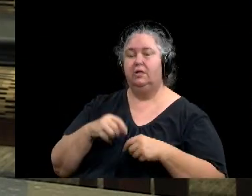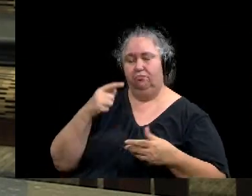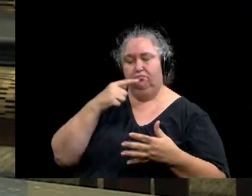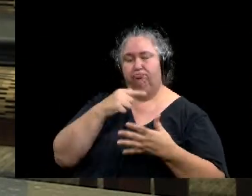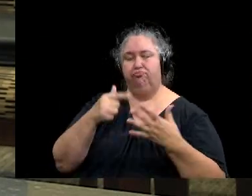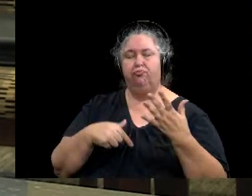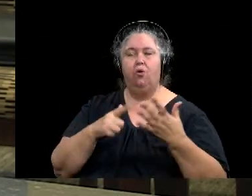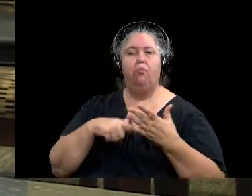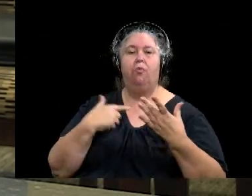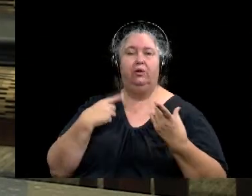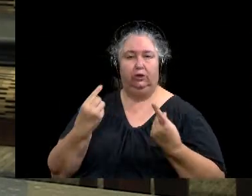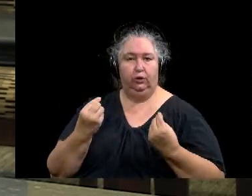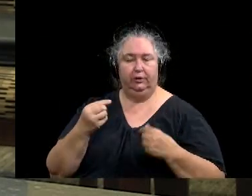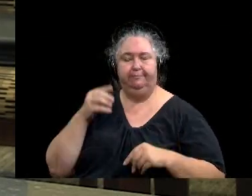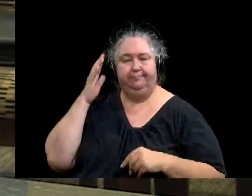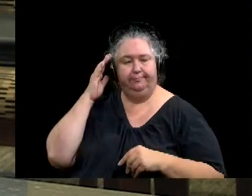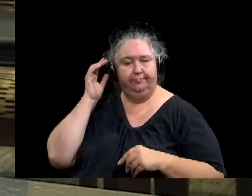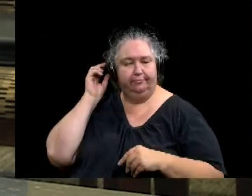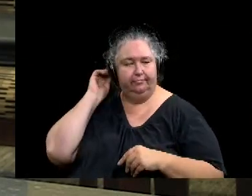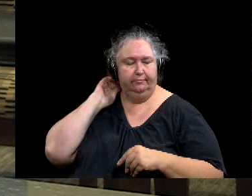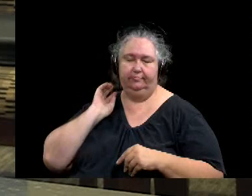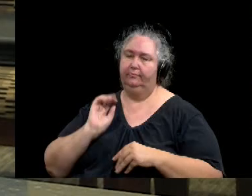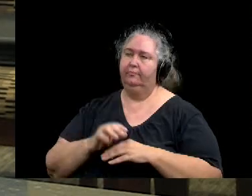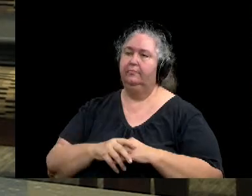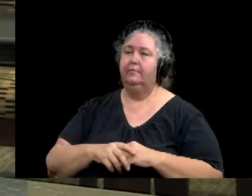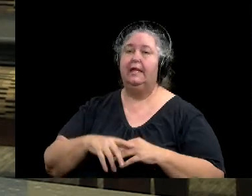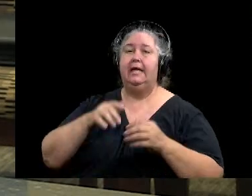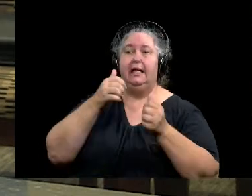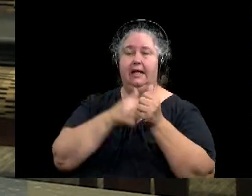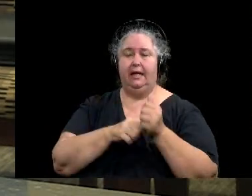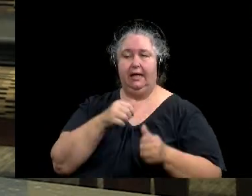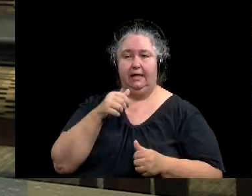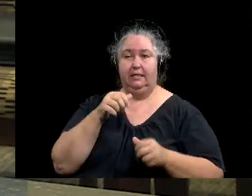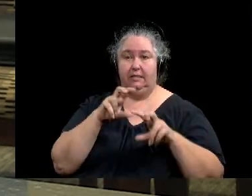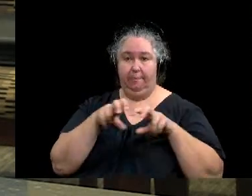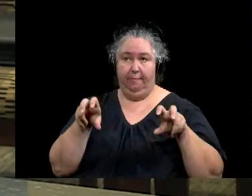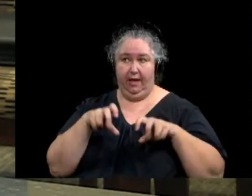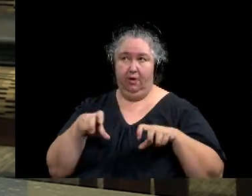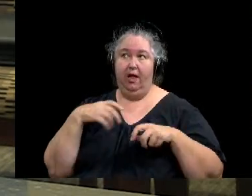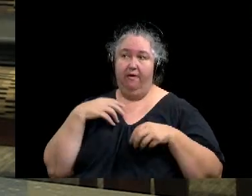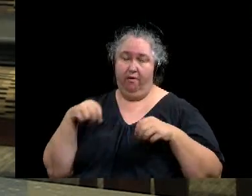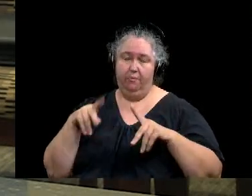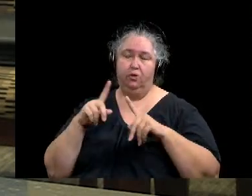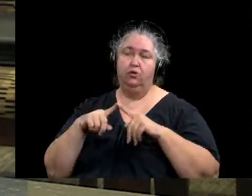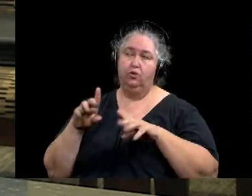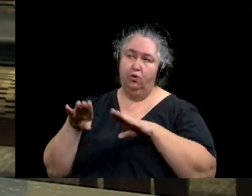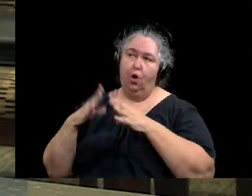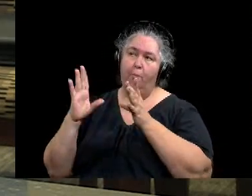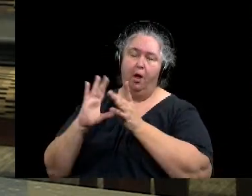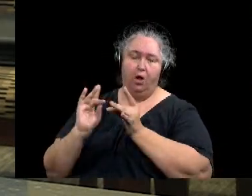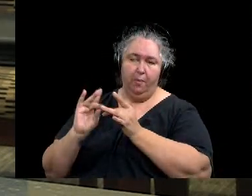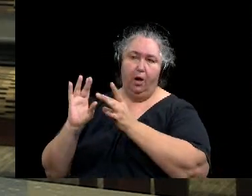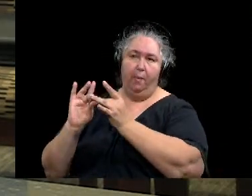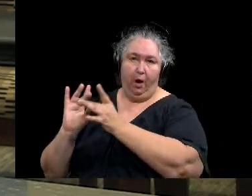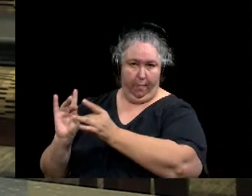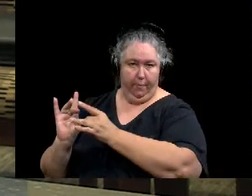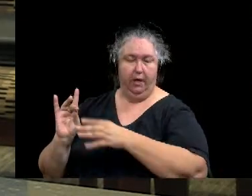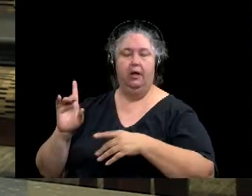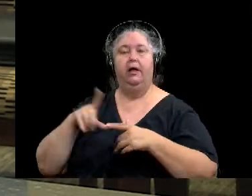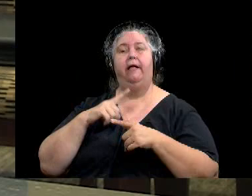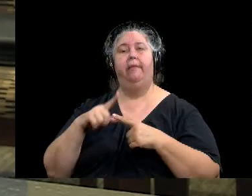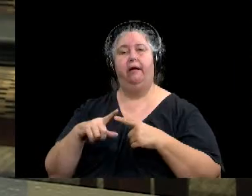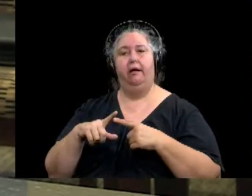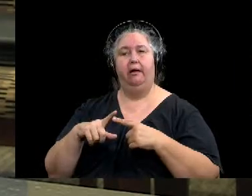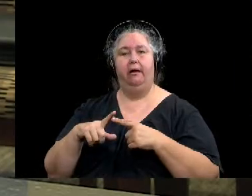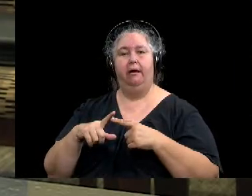I'll introduce you to our panel. Each of our panelists will be given an opportunity to make some opening comments, and then we will